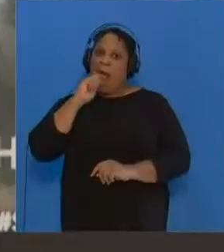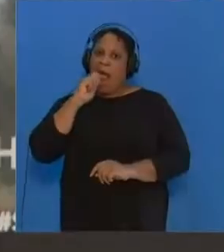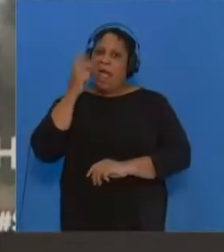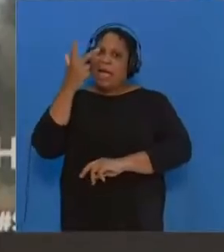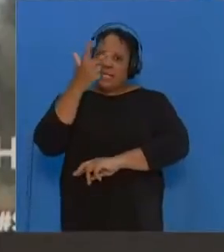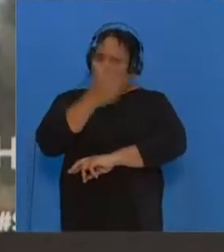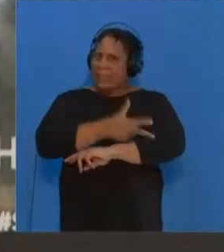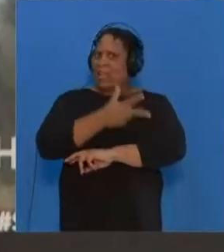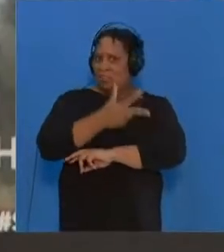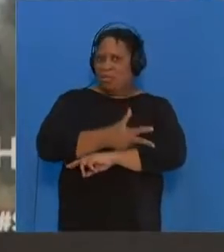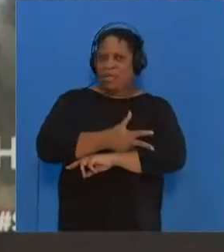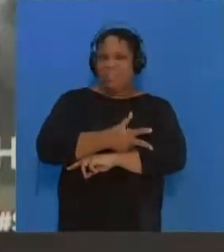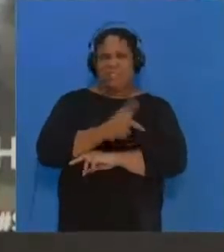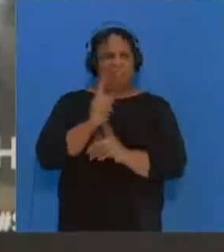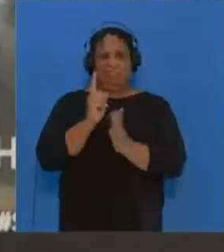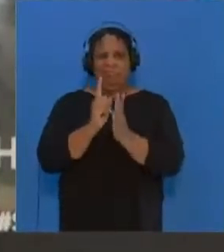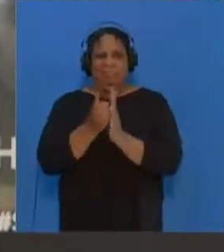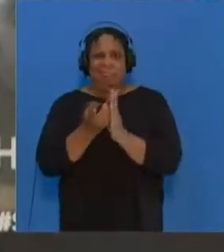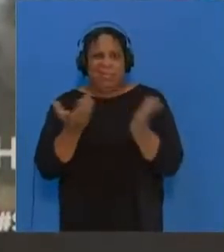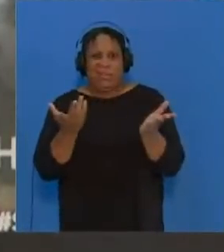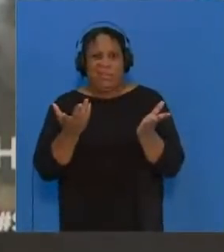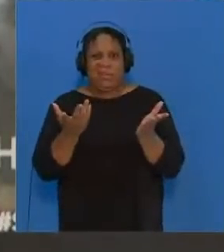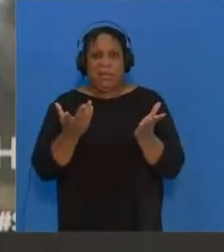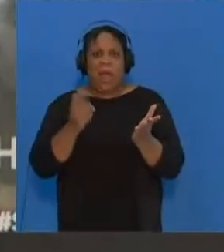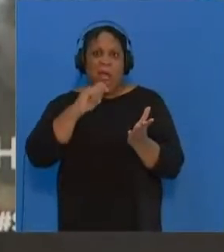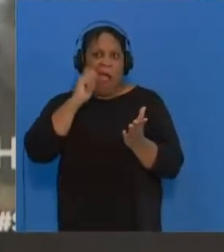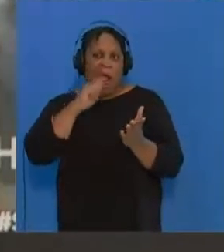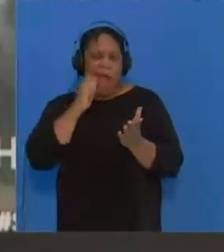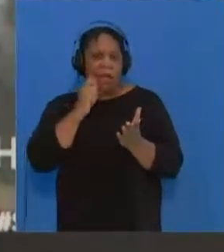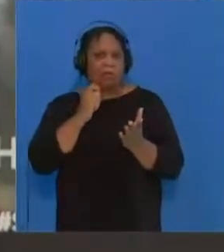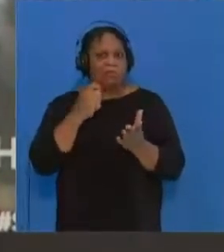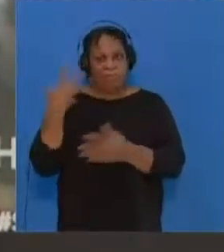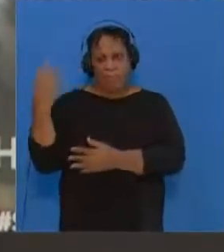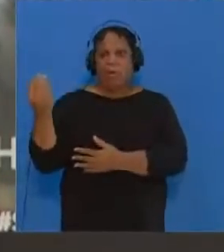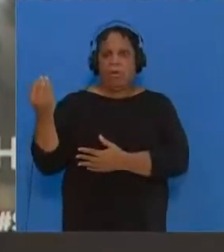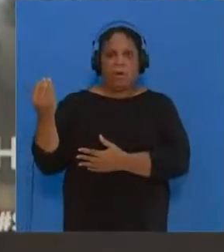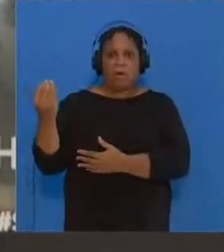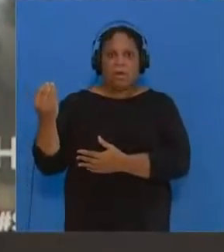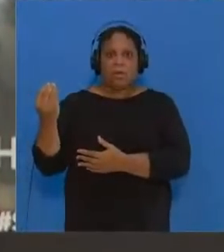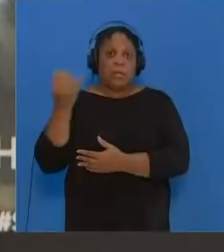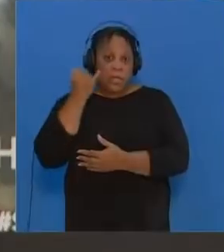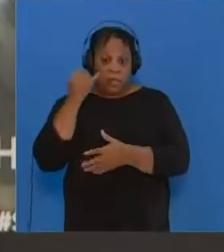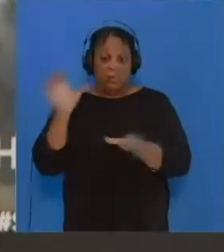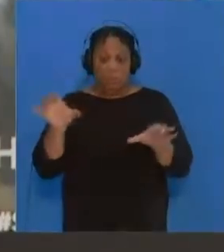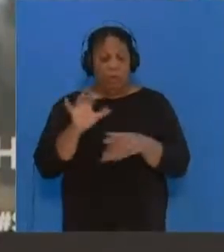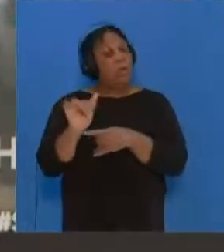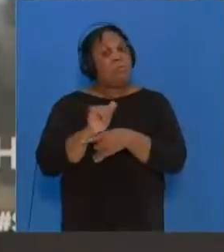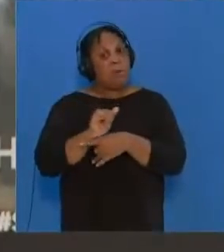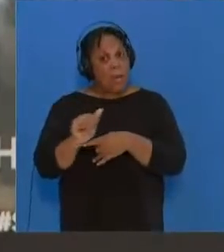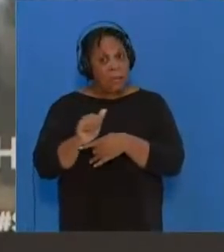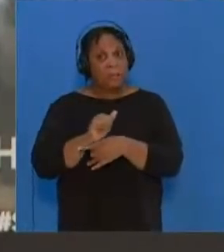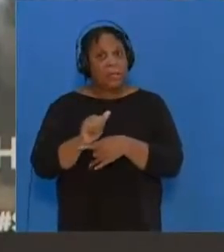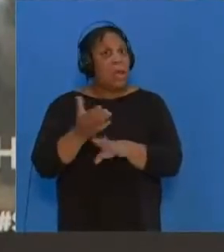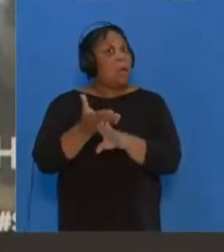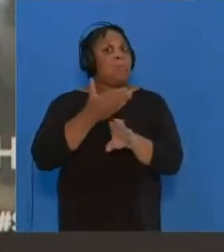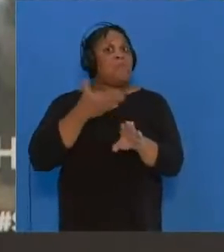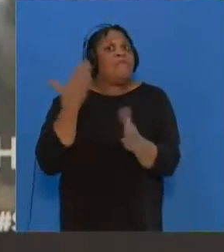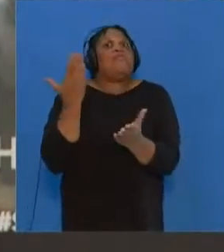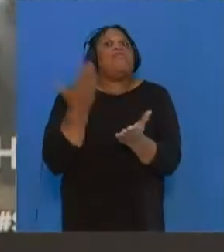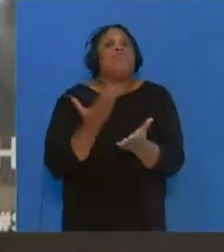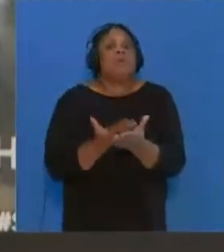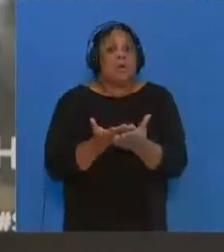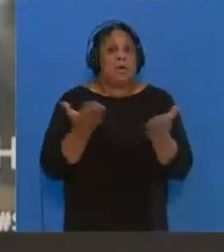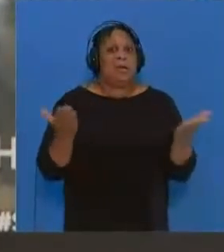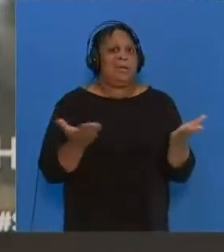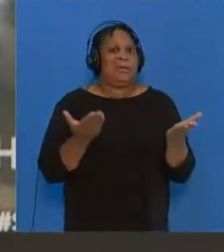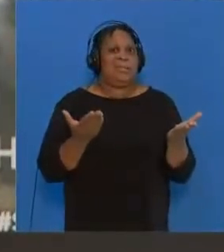a saliva test takes a minute and you're right inside the cheek and then you're gone. The fact is, if you've been doing what you were supposed to be doing before you got here,